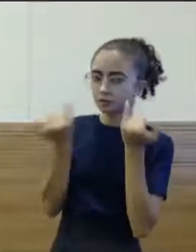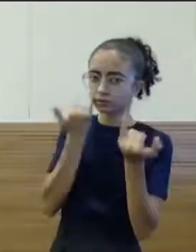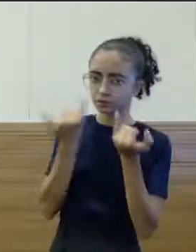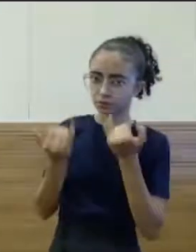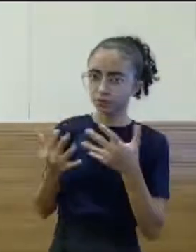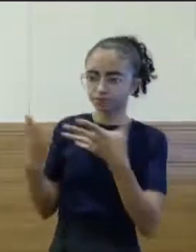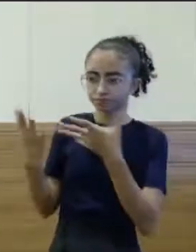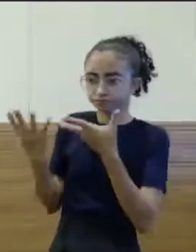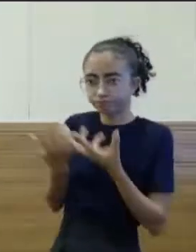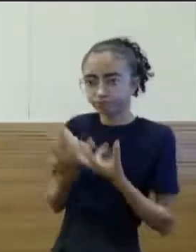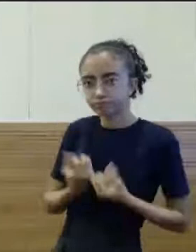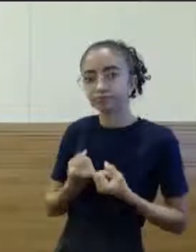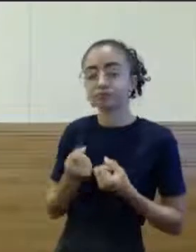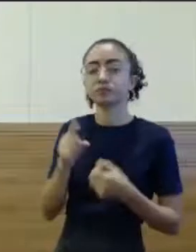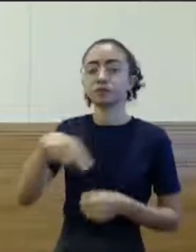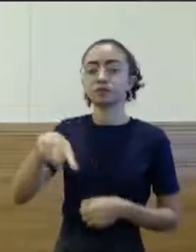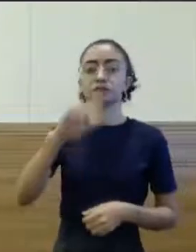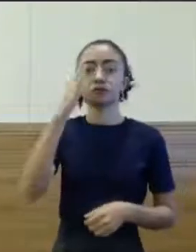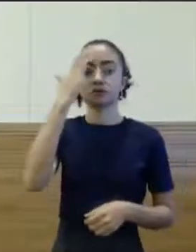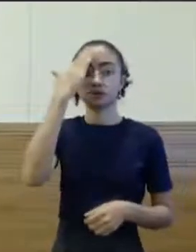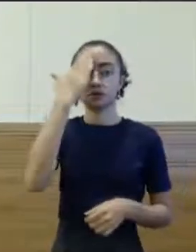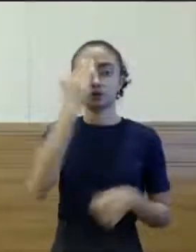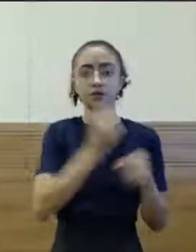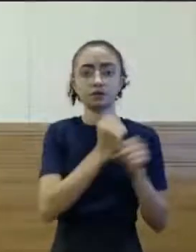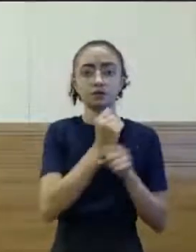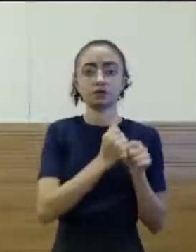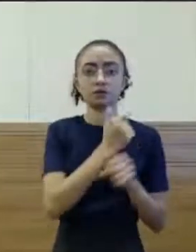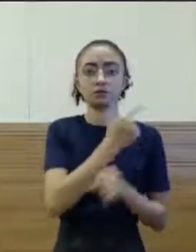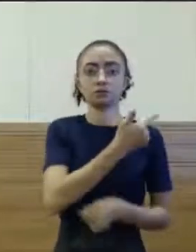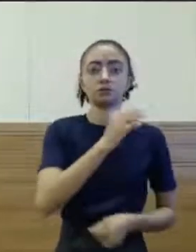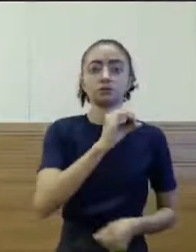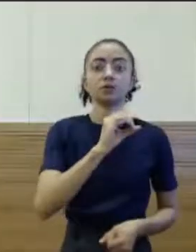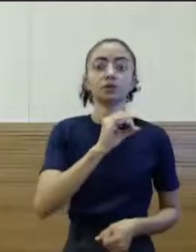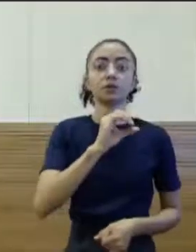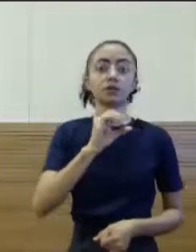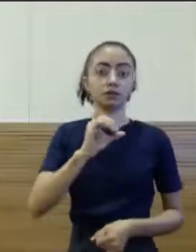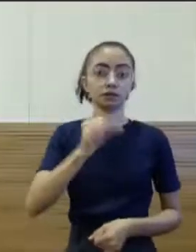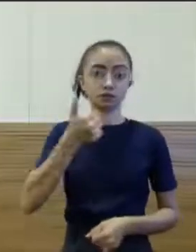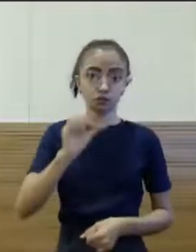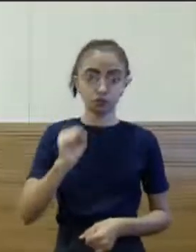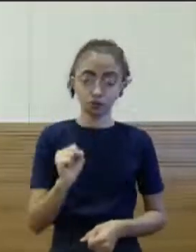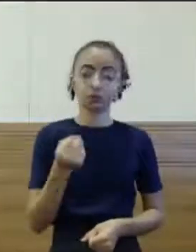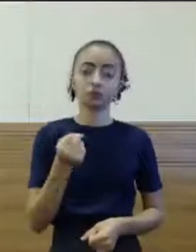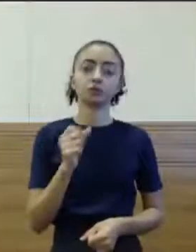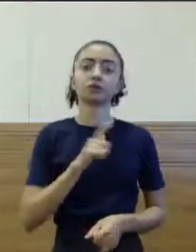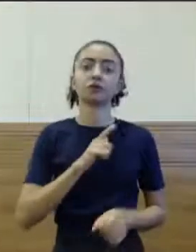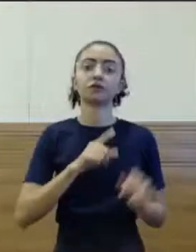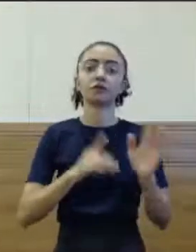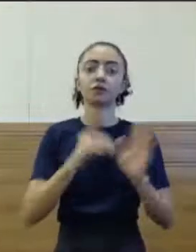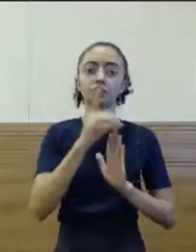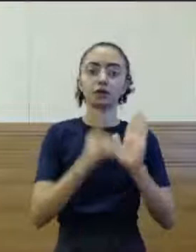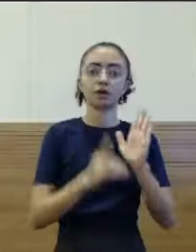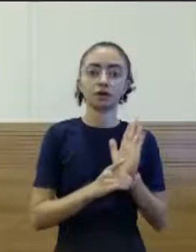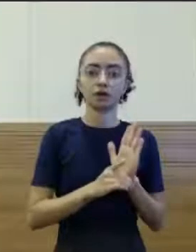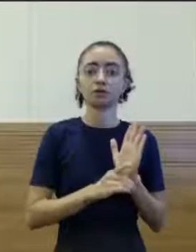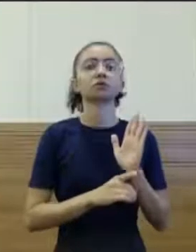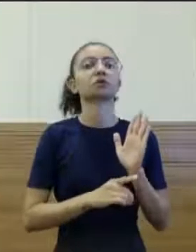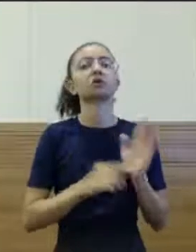these recommendations. And like you know, in 2018, it was published in our